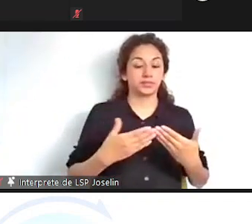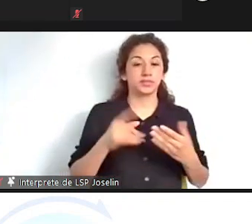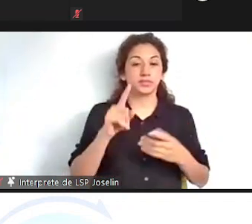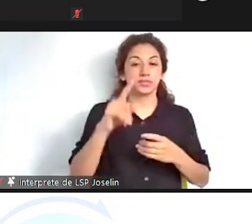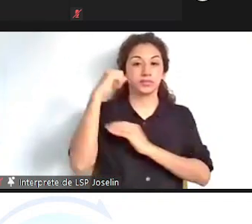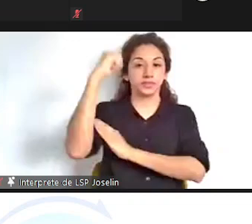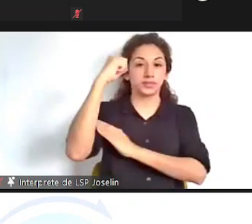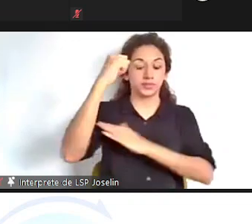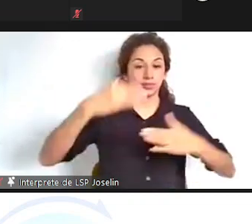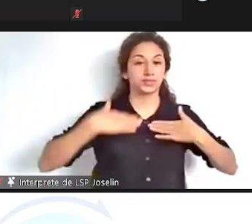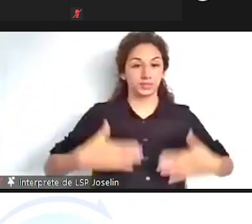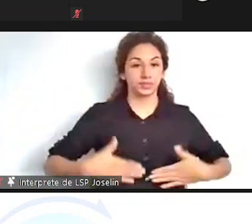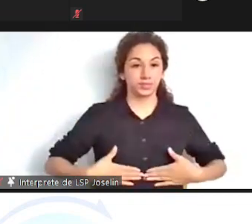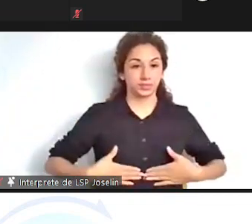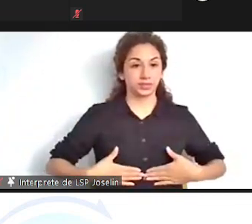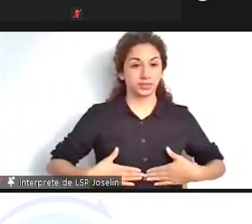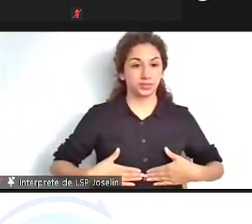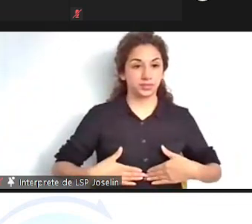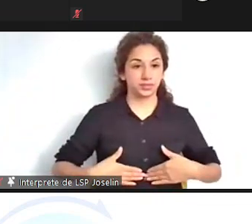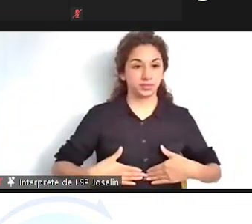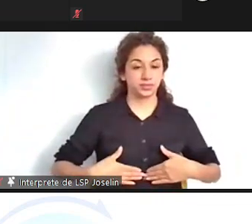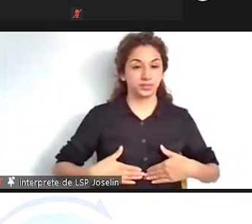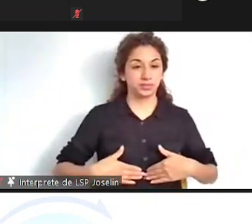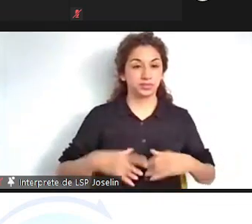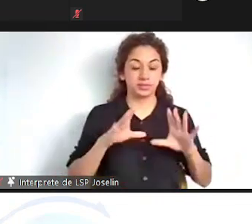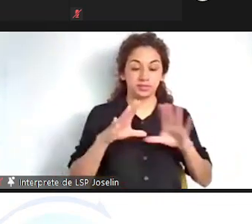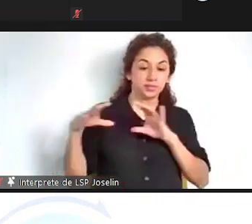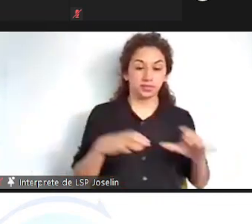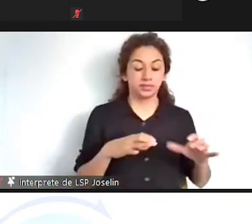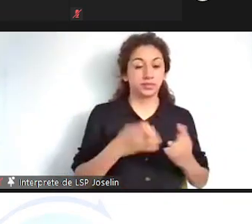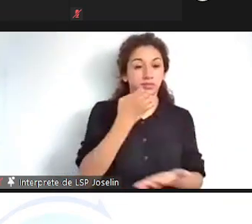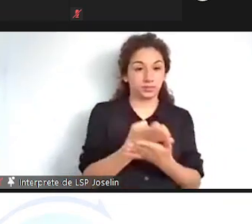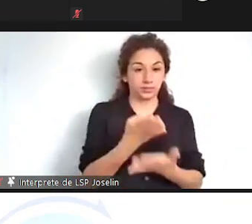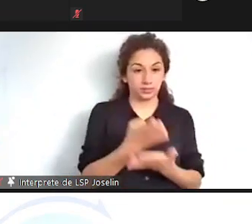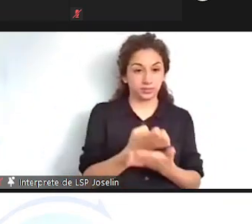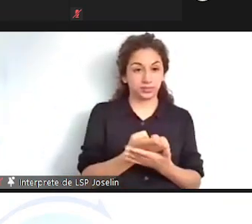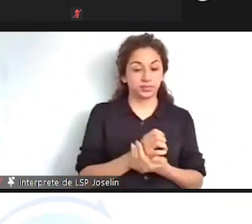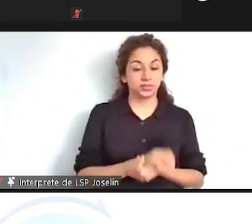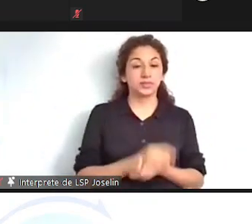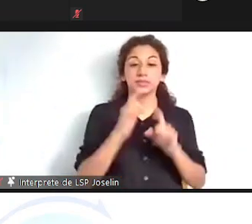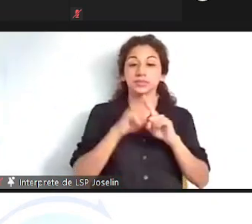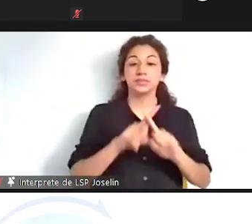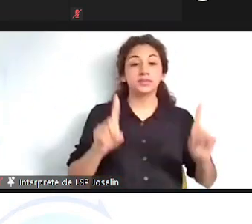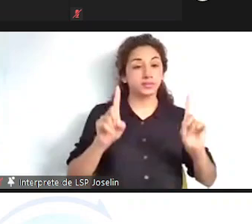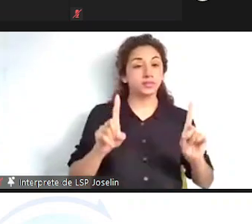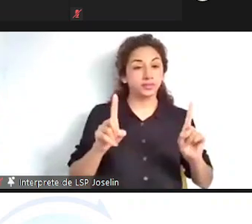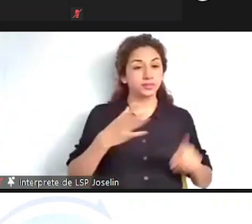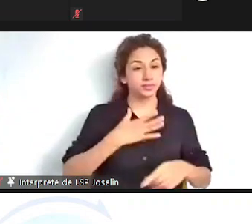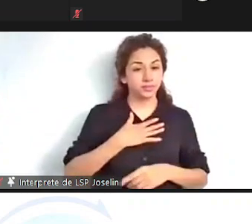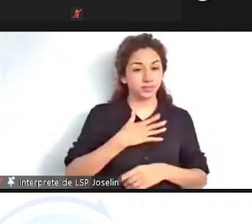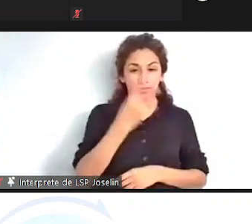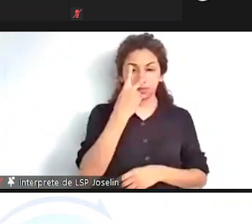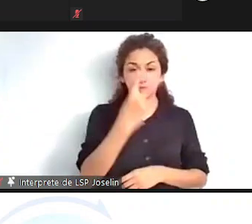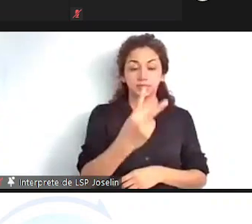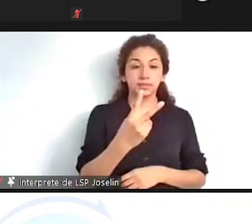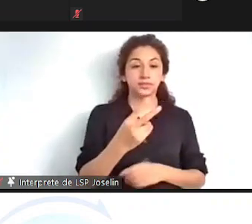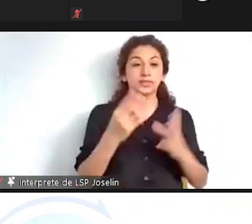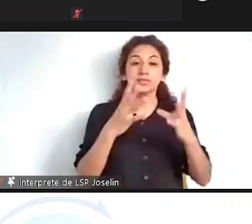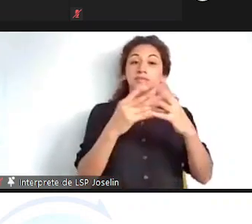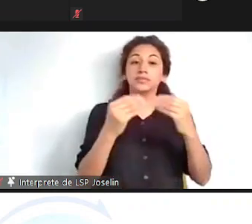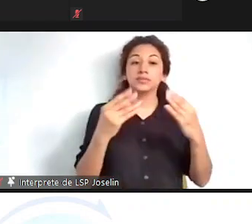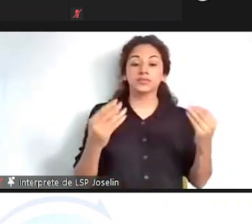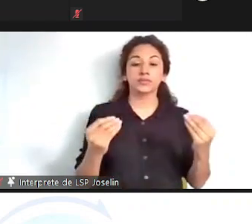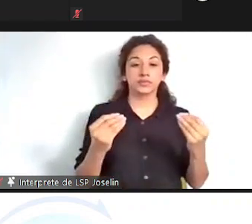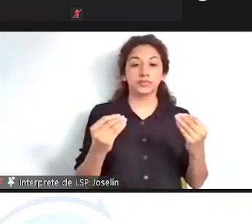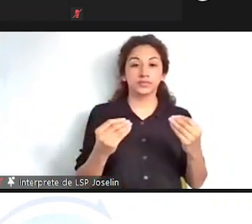so that i can guarantee we can guarantee the respect to human rights when it comes to economic activities but what we are